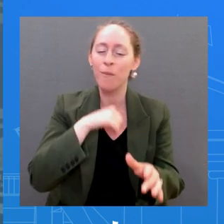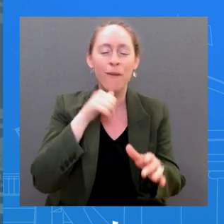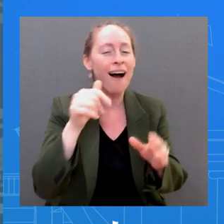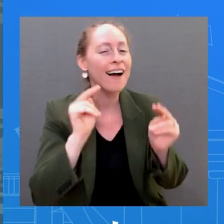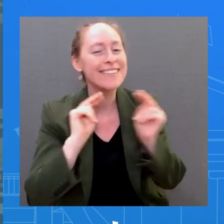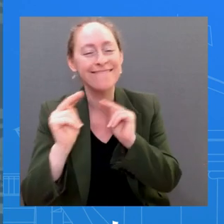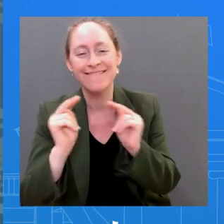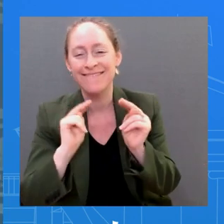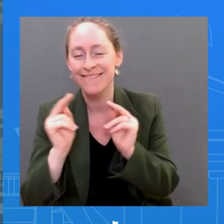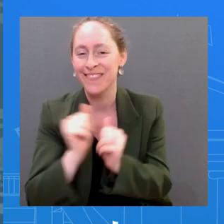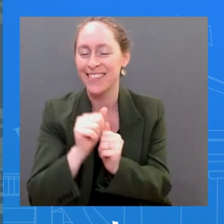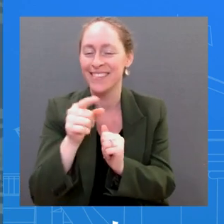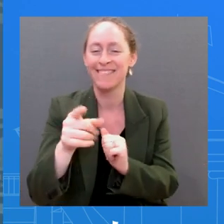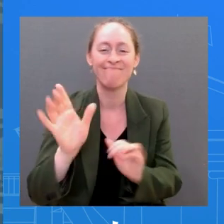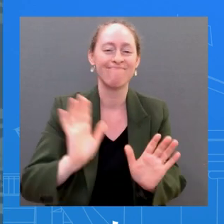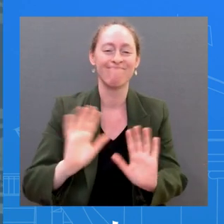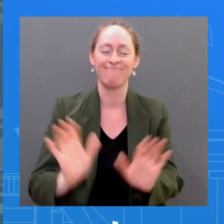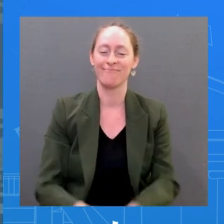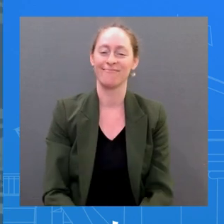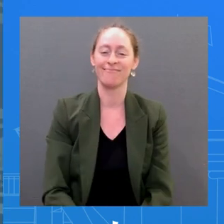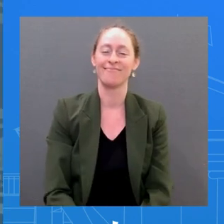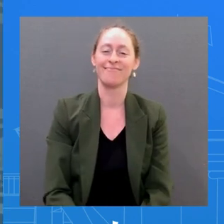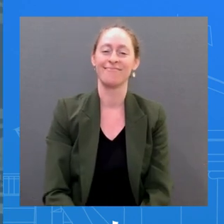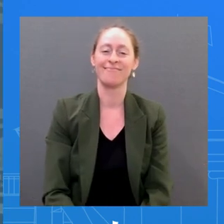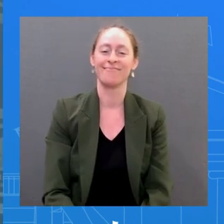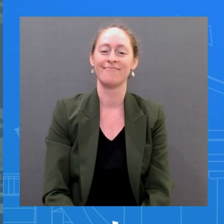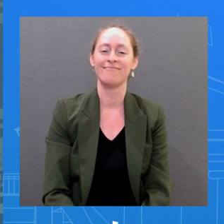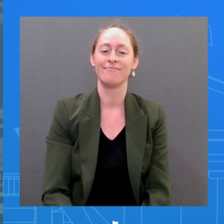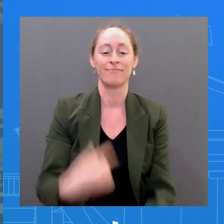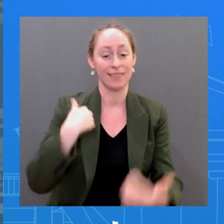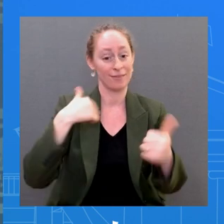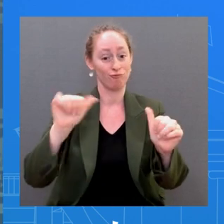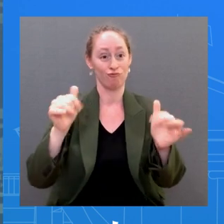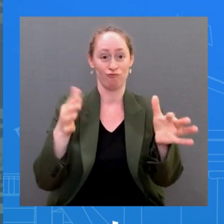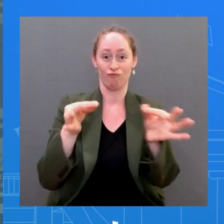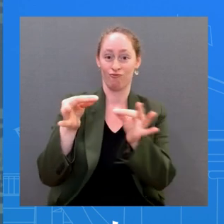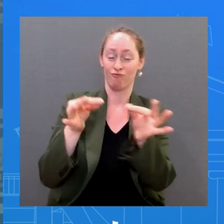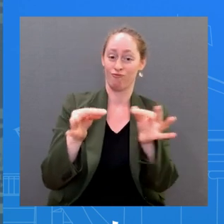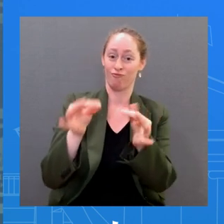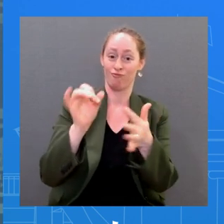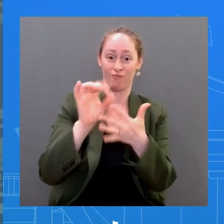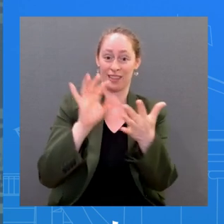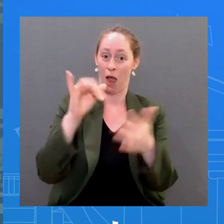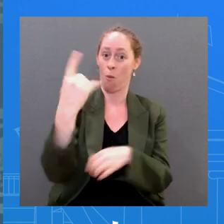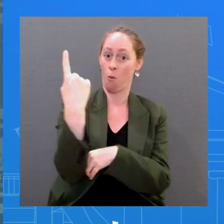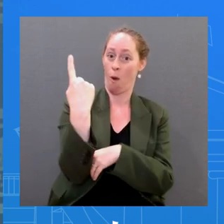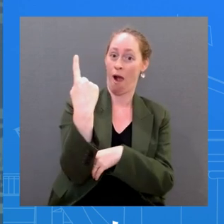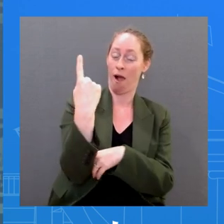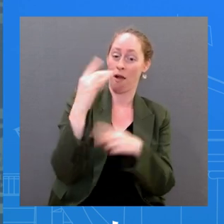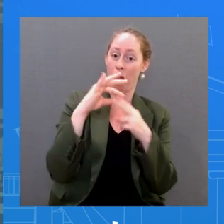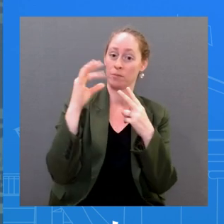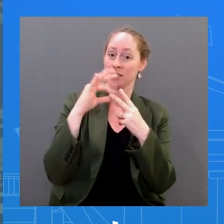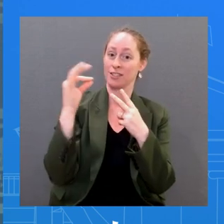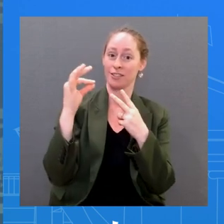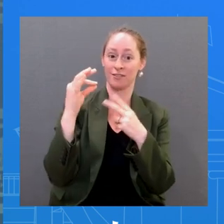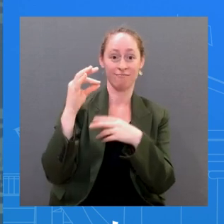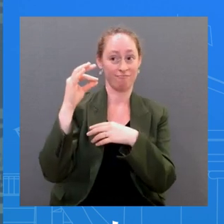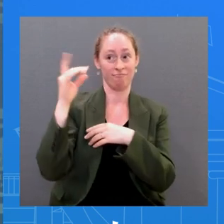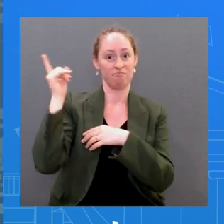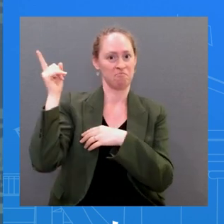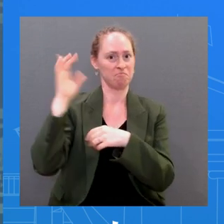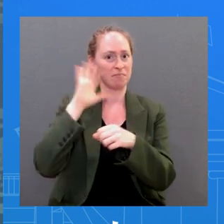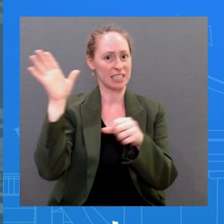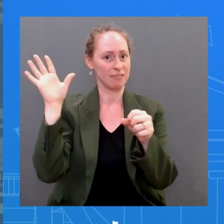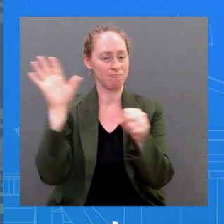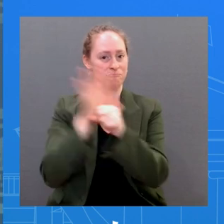way to show, hey, this is something that we know is out there. This is something that the president talked about. I'm not going to negotiate from here. They're working through the contours of the